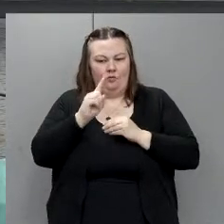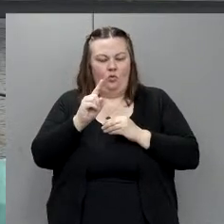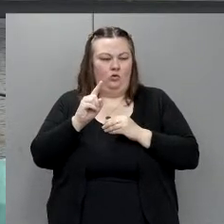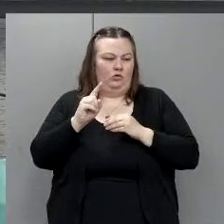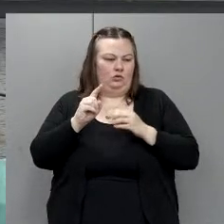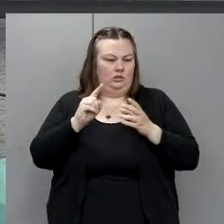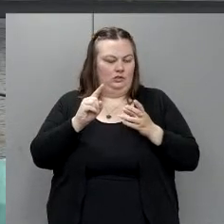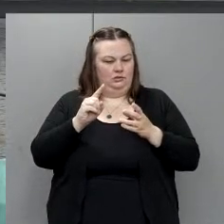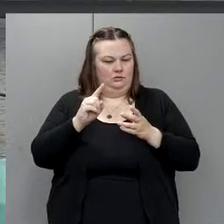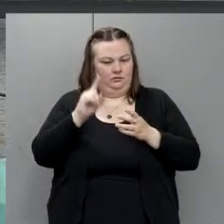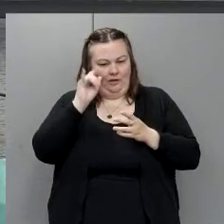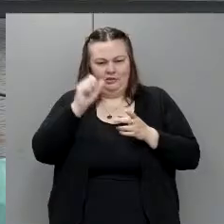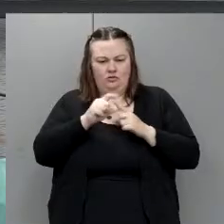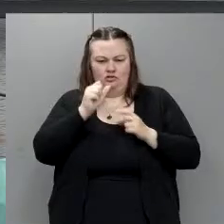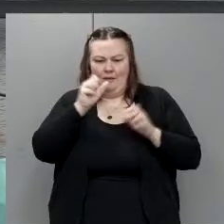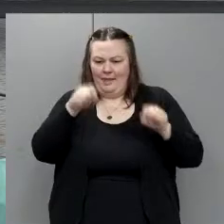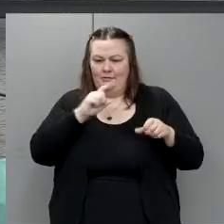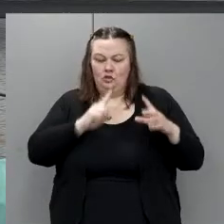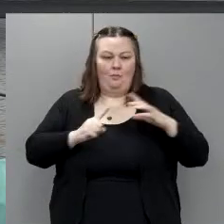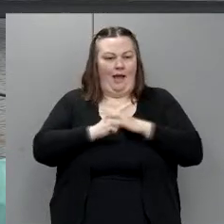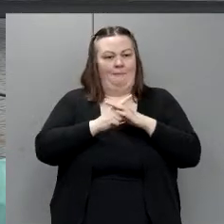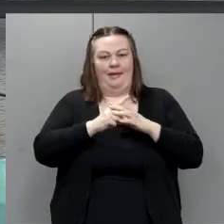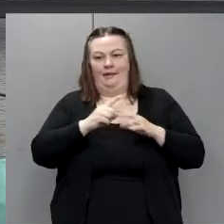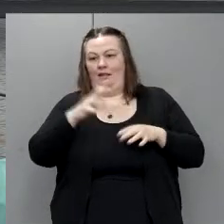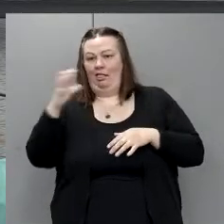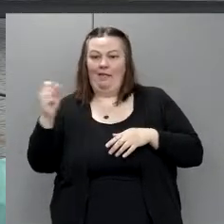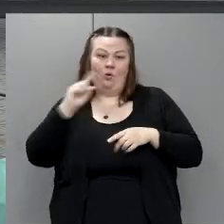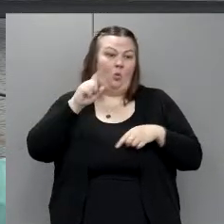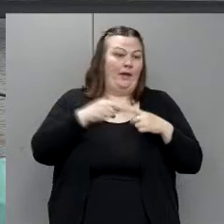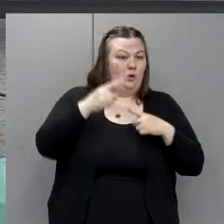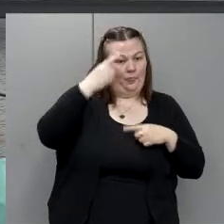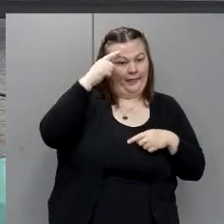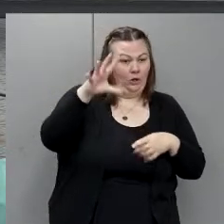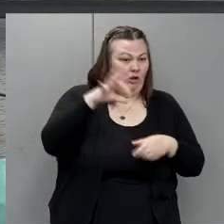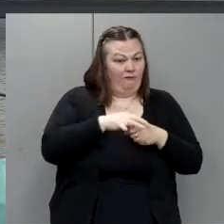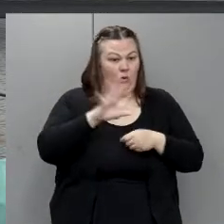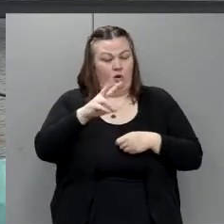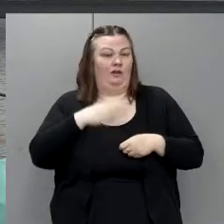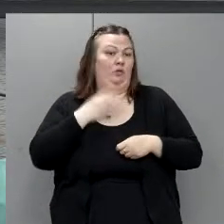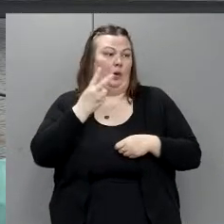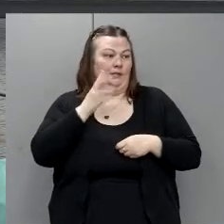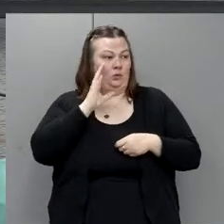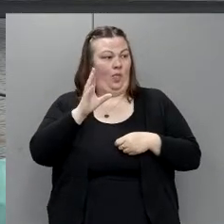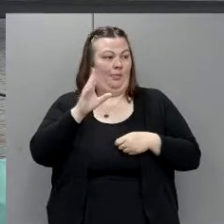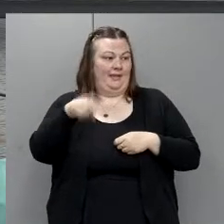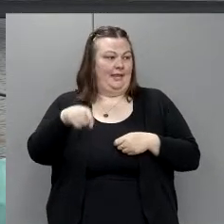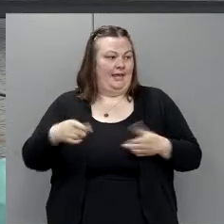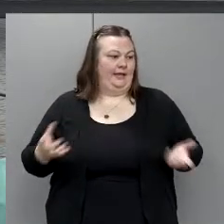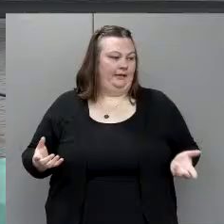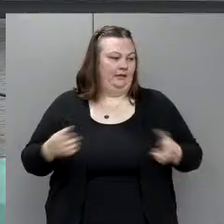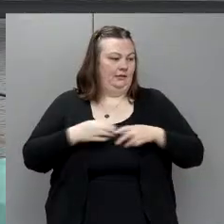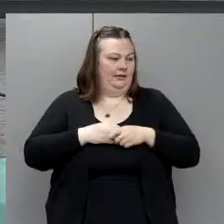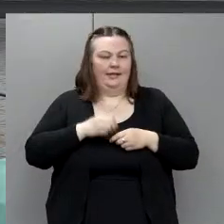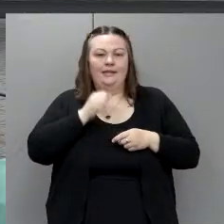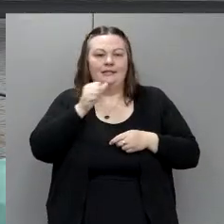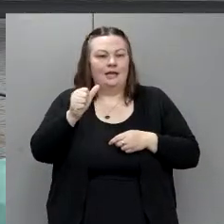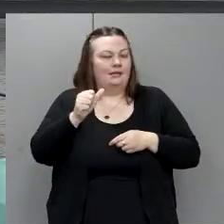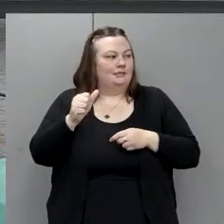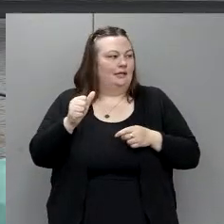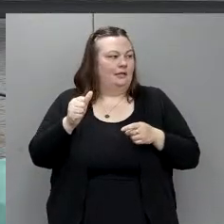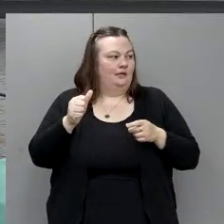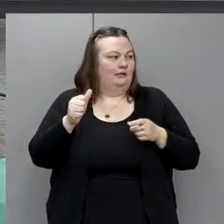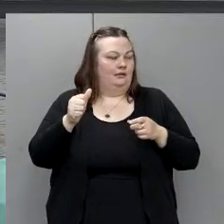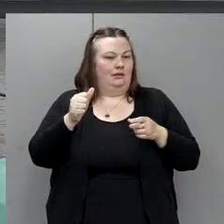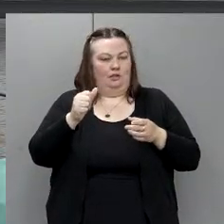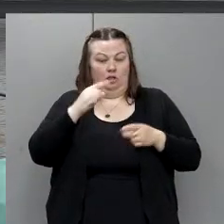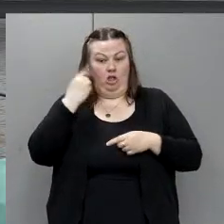You should not just be able to pop in and pop out when you think your vote and your voice is going to be needed. And it doesn't look good for our